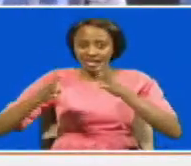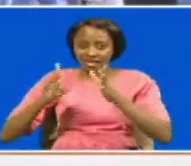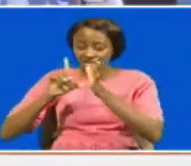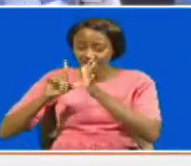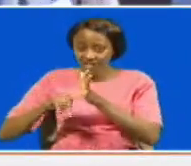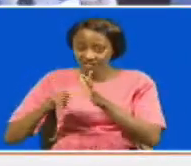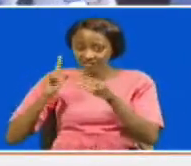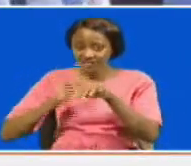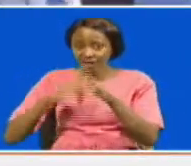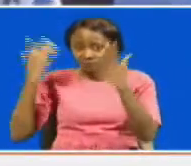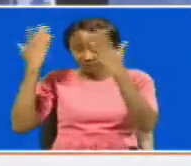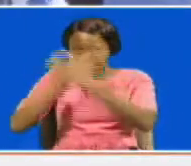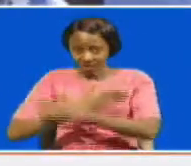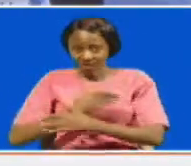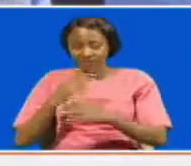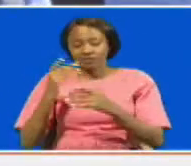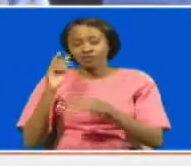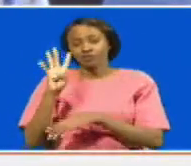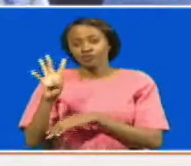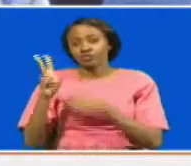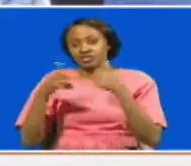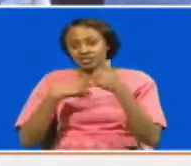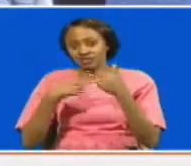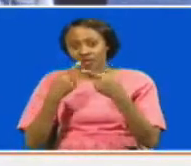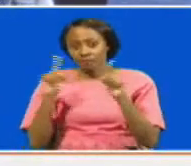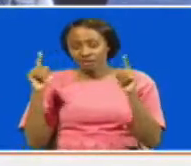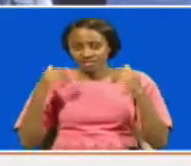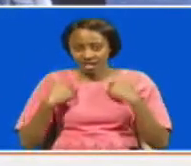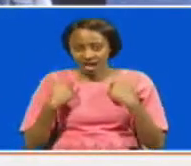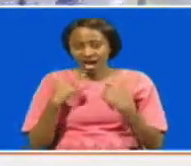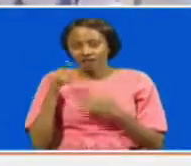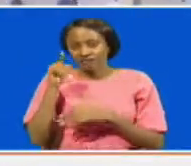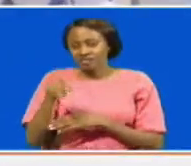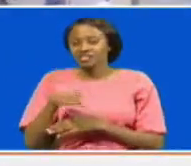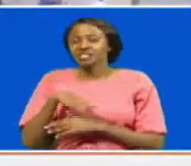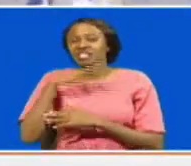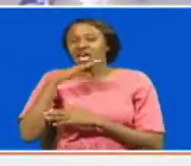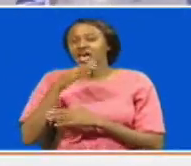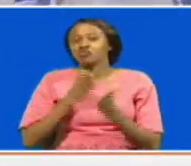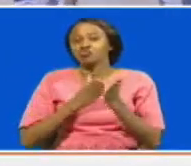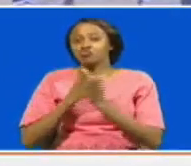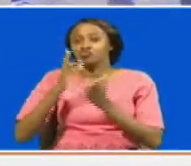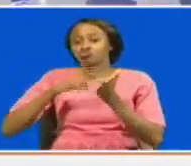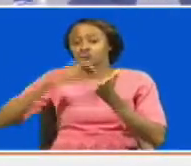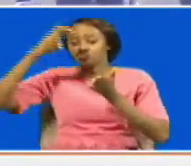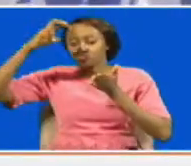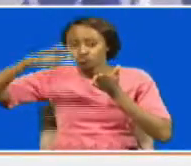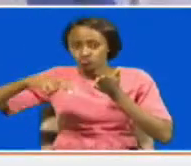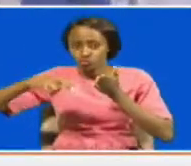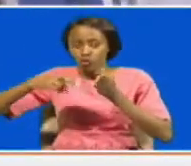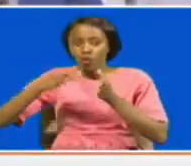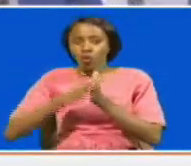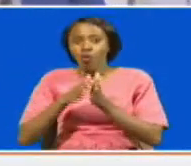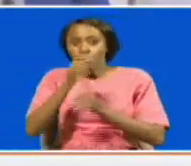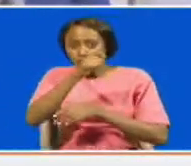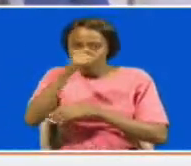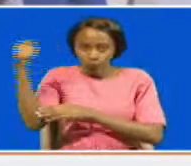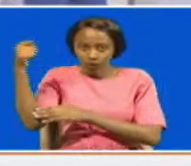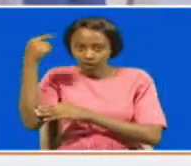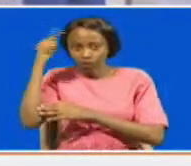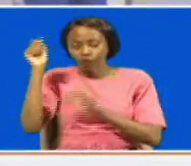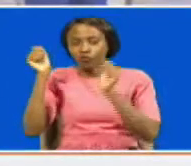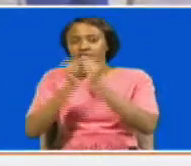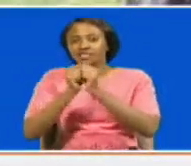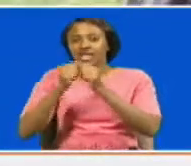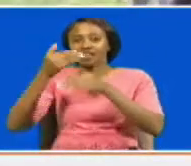February 22nd. Initially, it was alleged that Mwathi died by suicide when he jumped through the window from the 10th floor of the